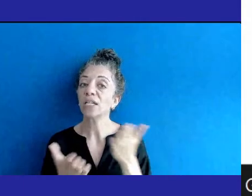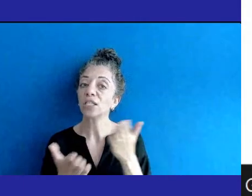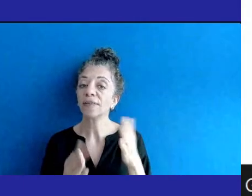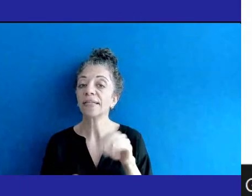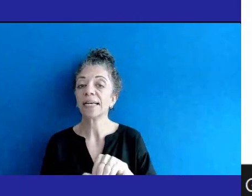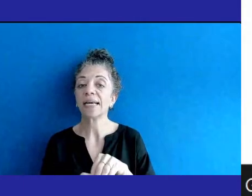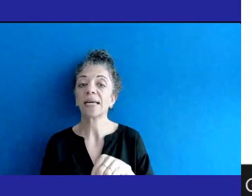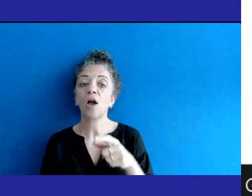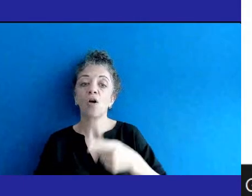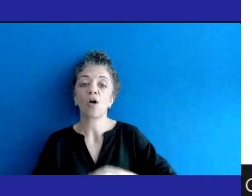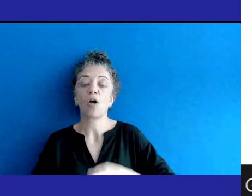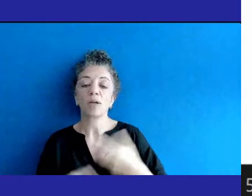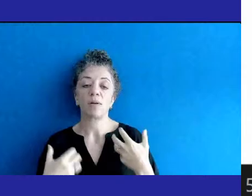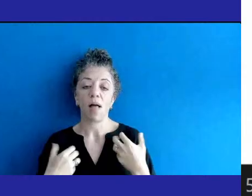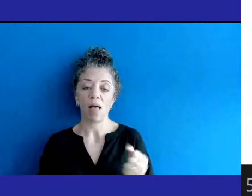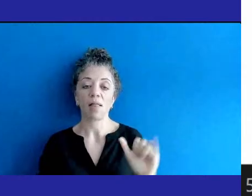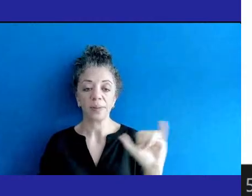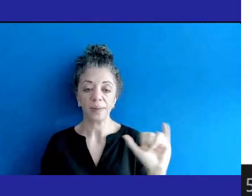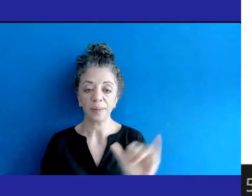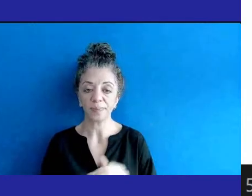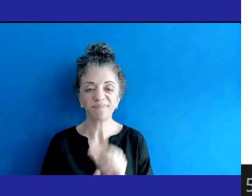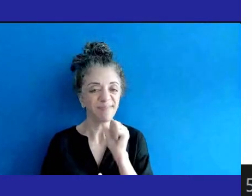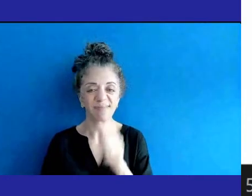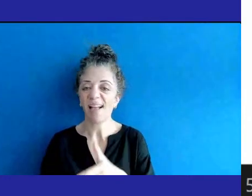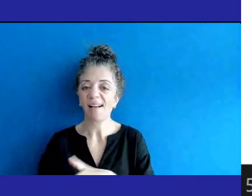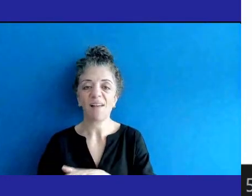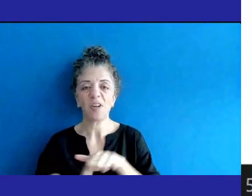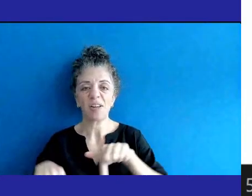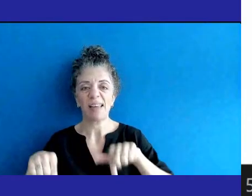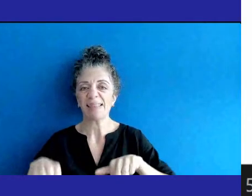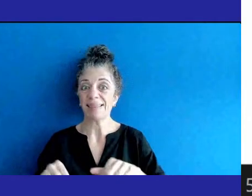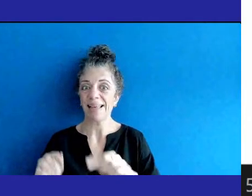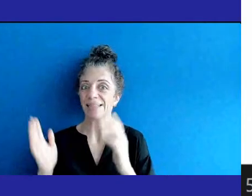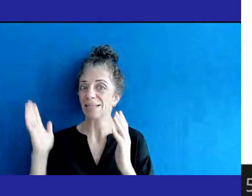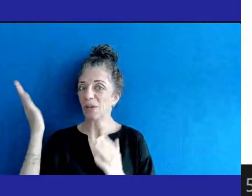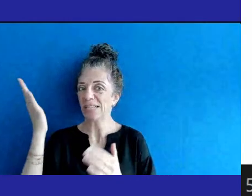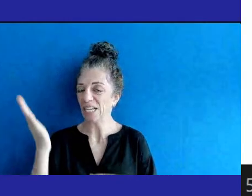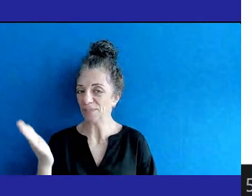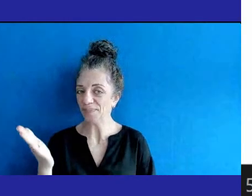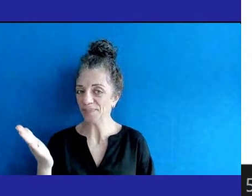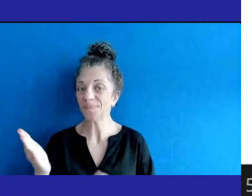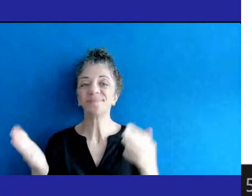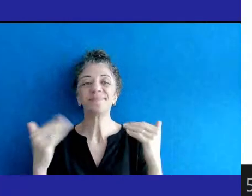separate contract from this one, so not covered in this presentation. Next slide.